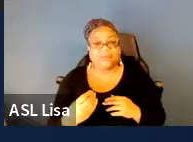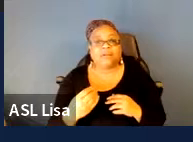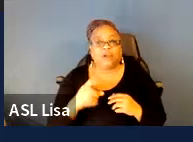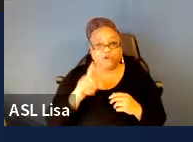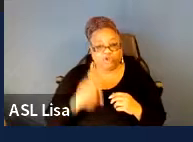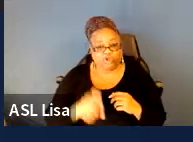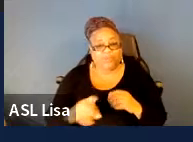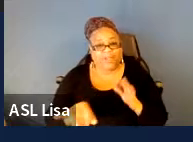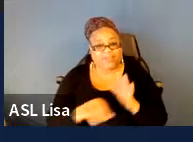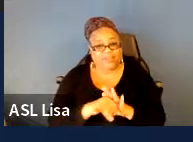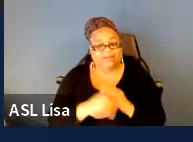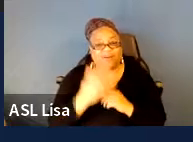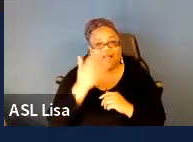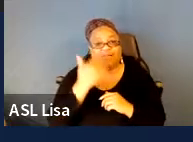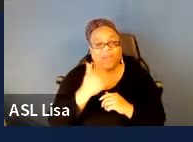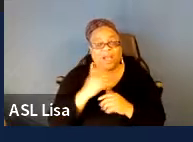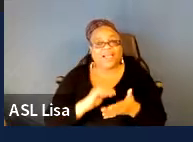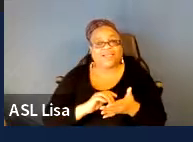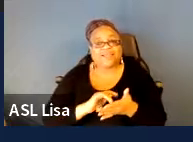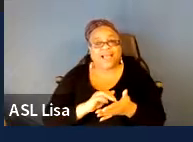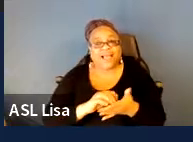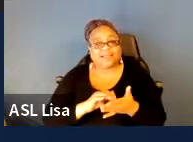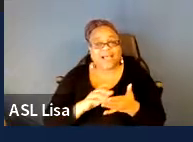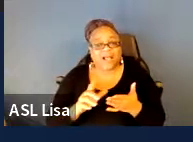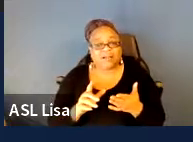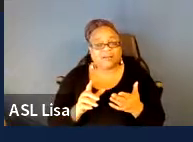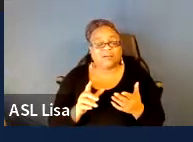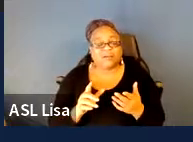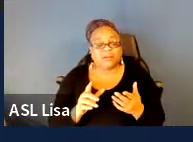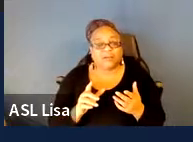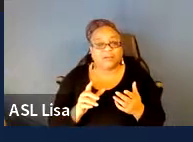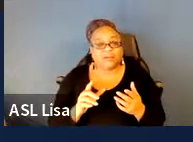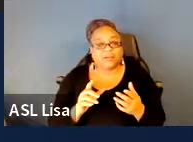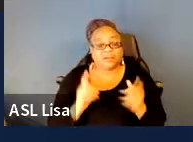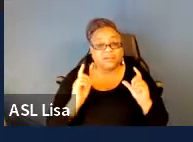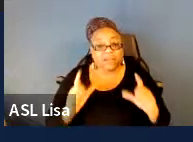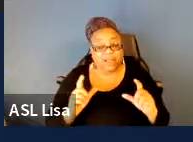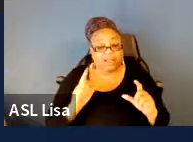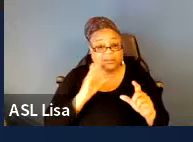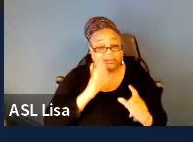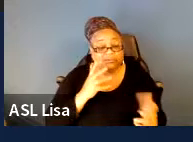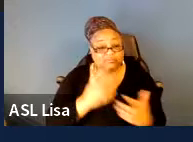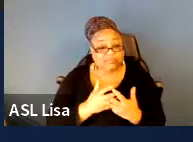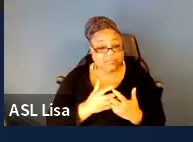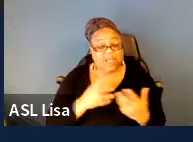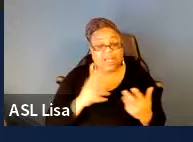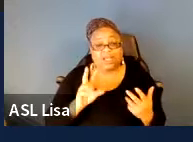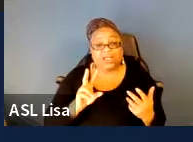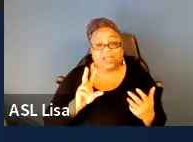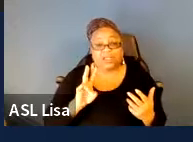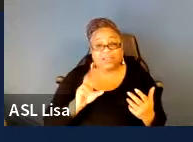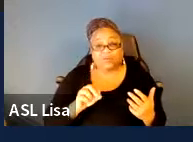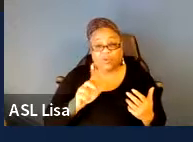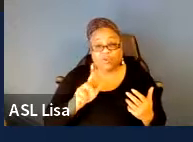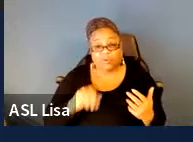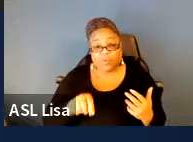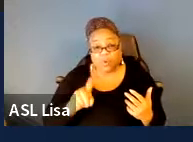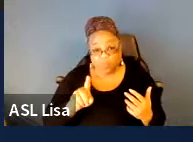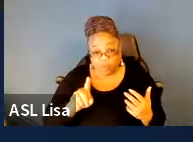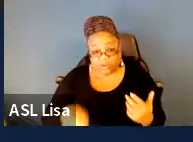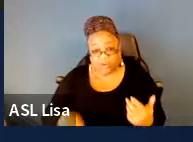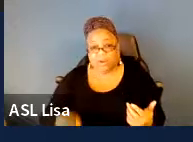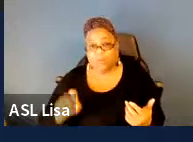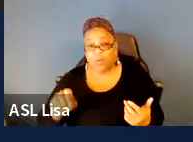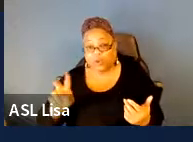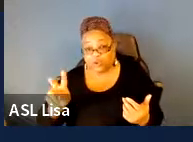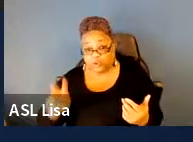be identified by tactile signs that comply with 703.1, 703.2, and 703.5.